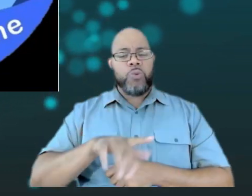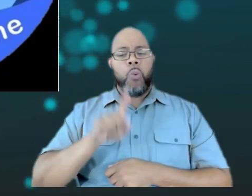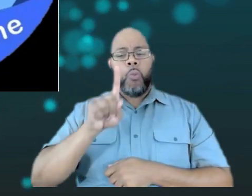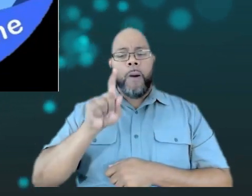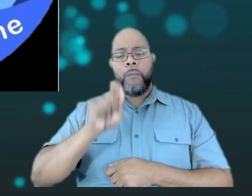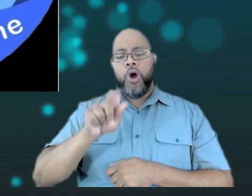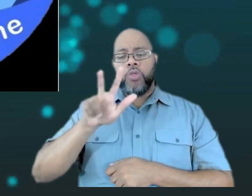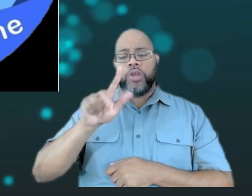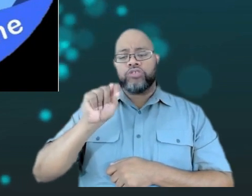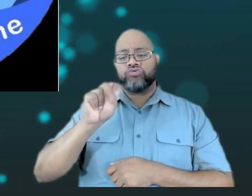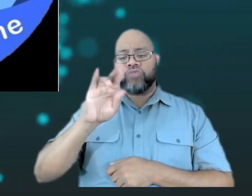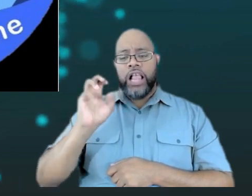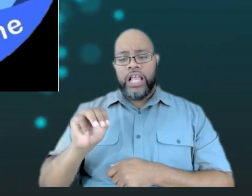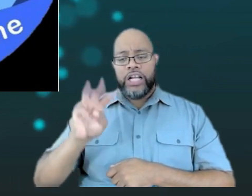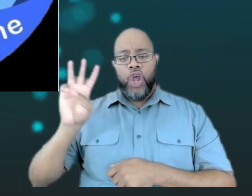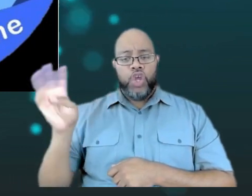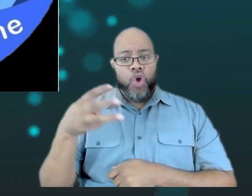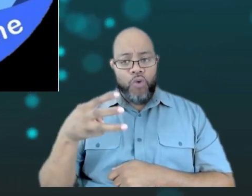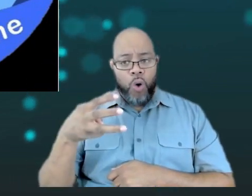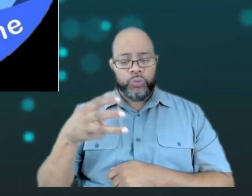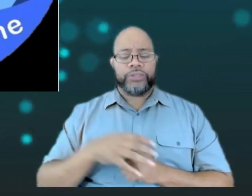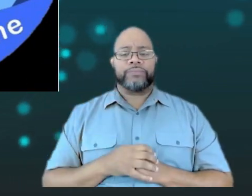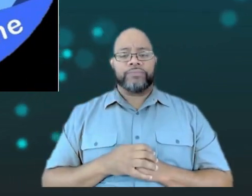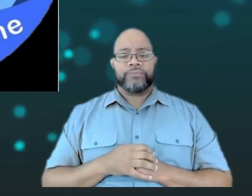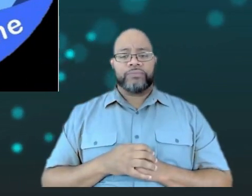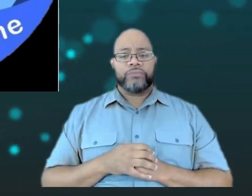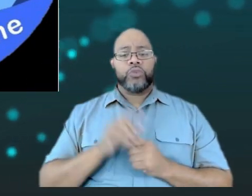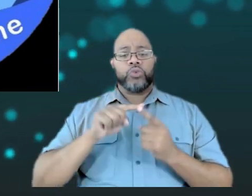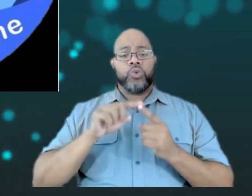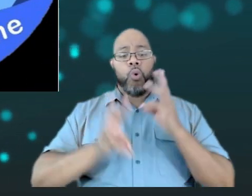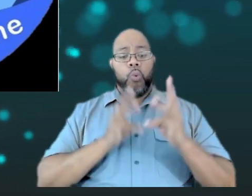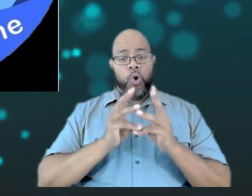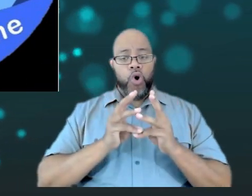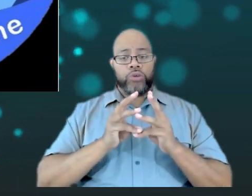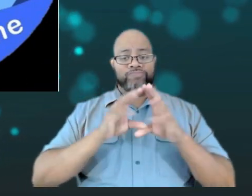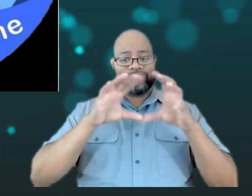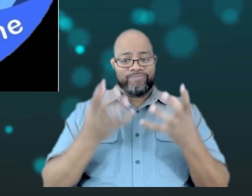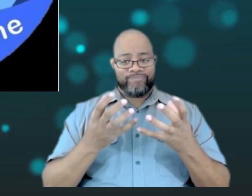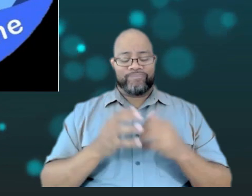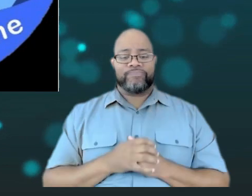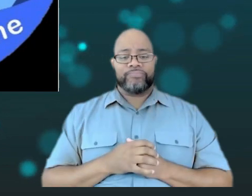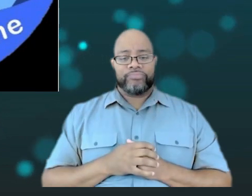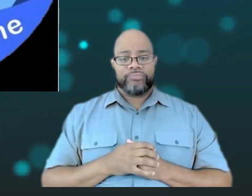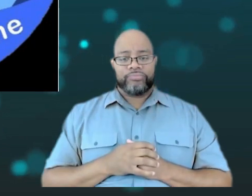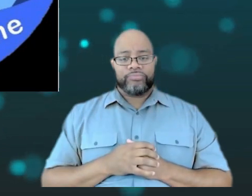approximately 1.3 trillion euros to global gross value added.